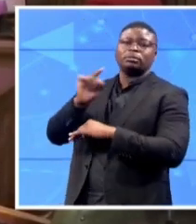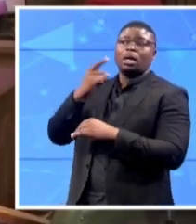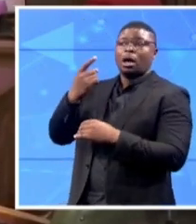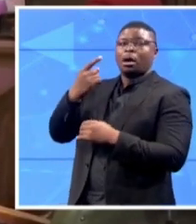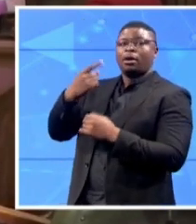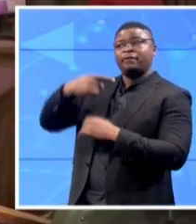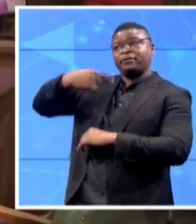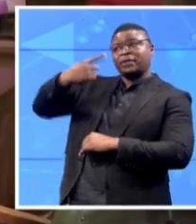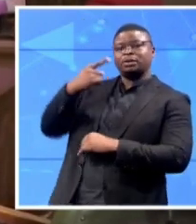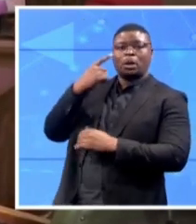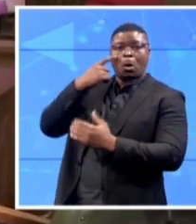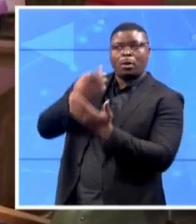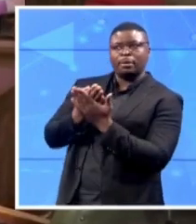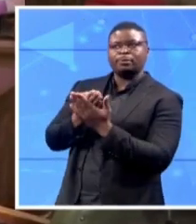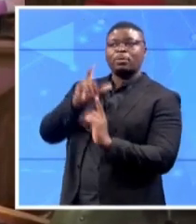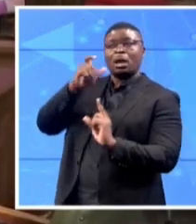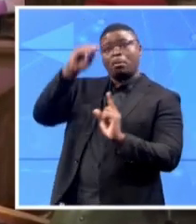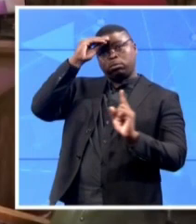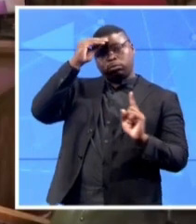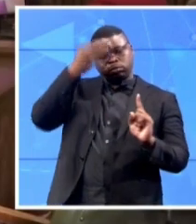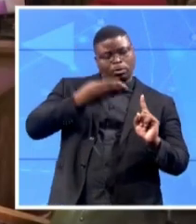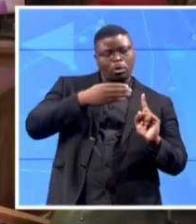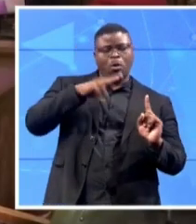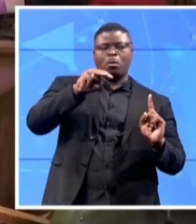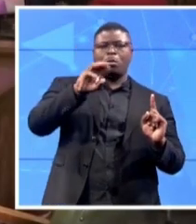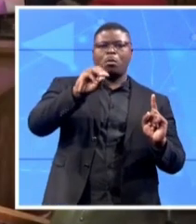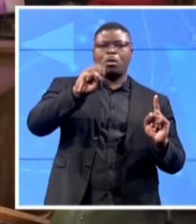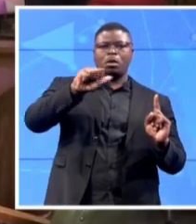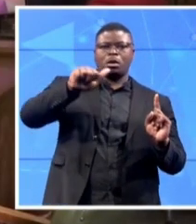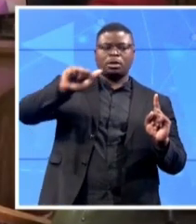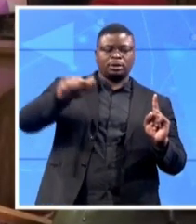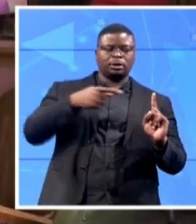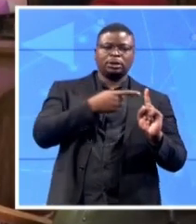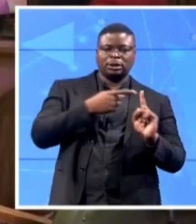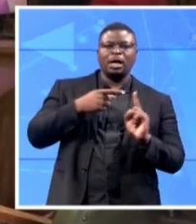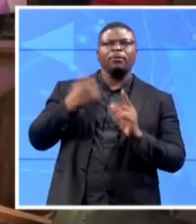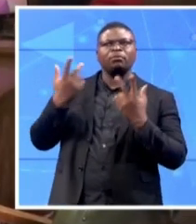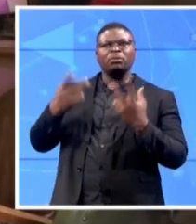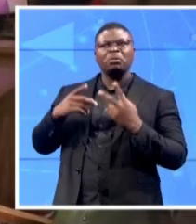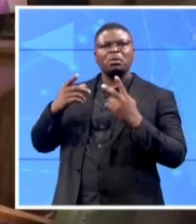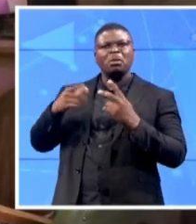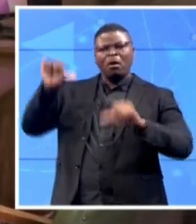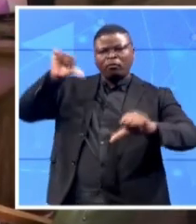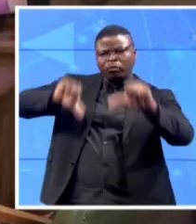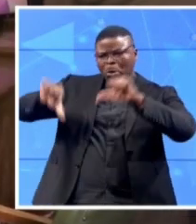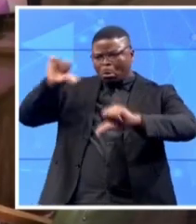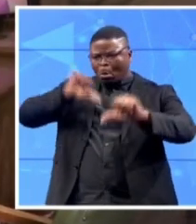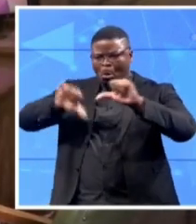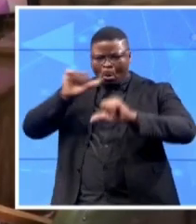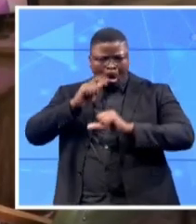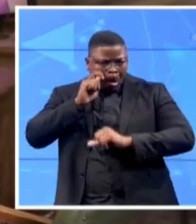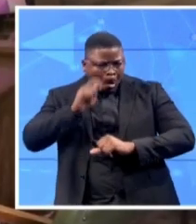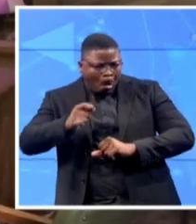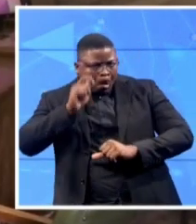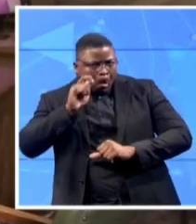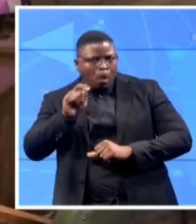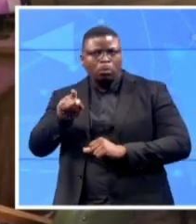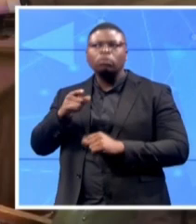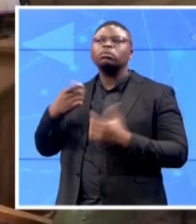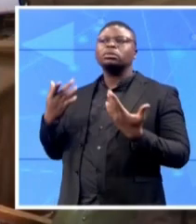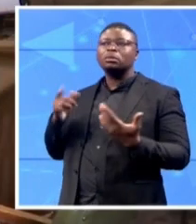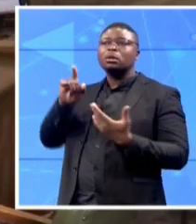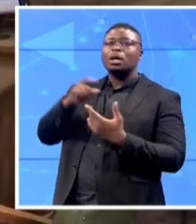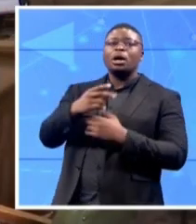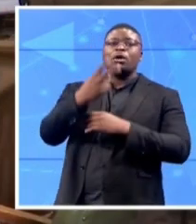the first of the forensic team that arrived at that scene on the 27th of October. He arrived 4 hours after it's